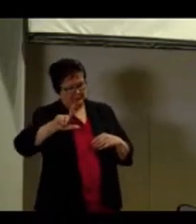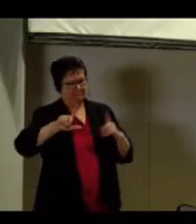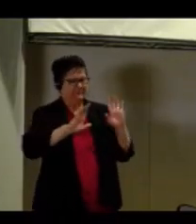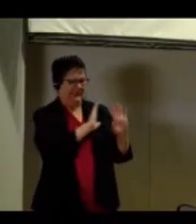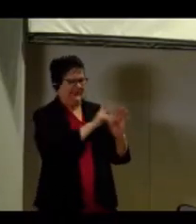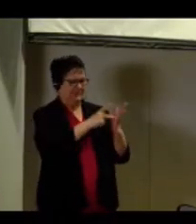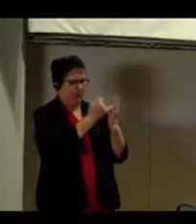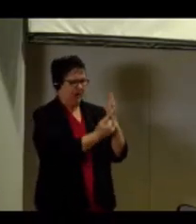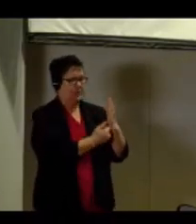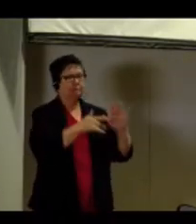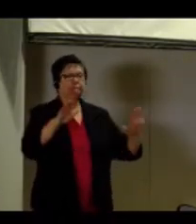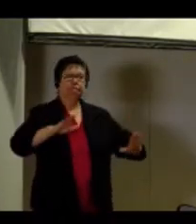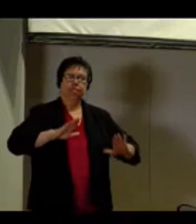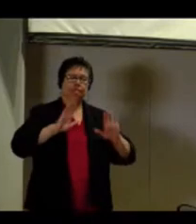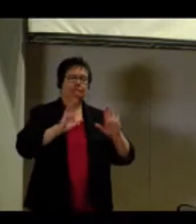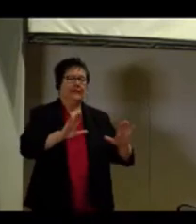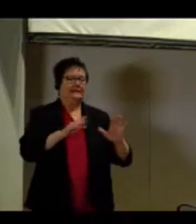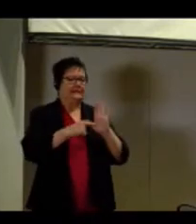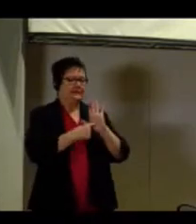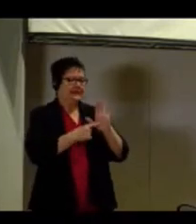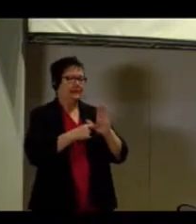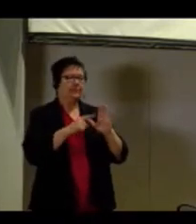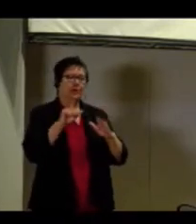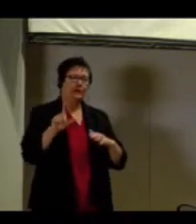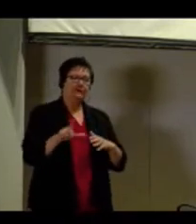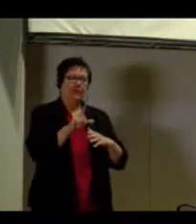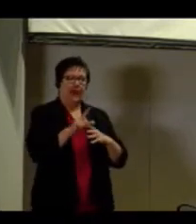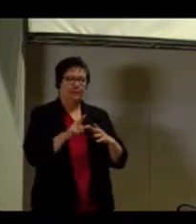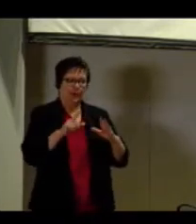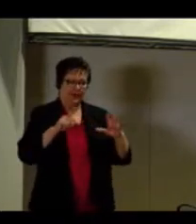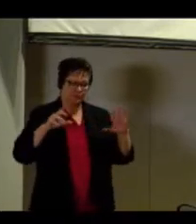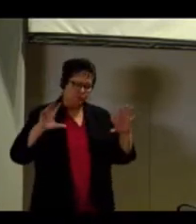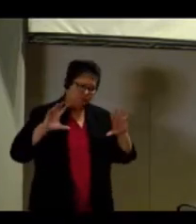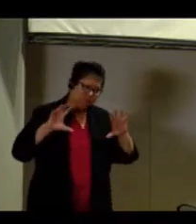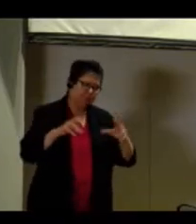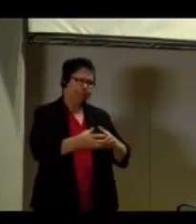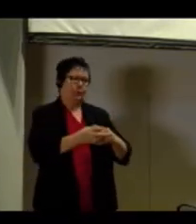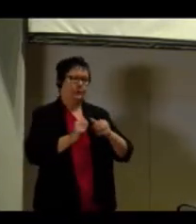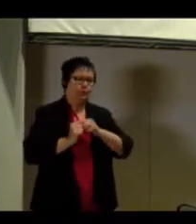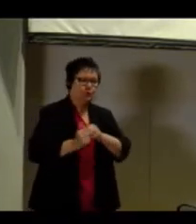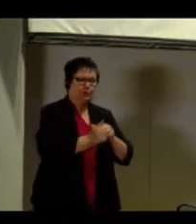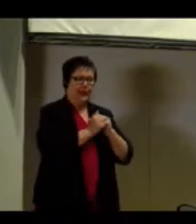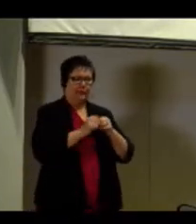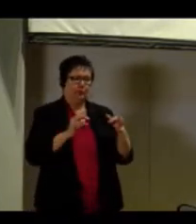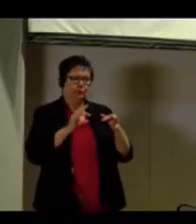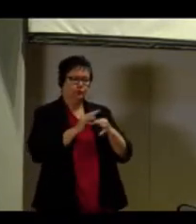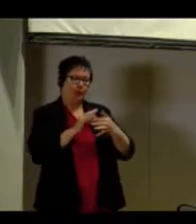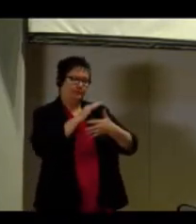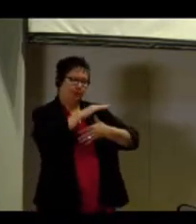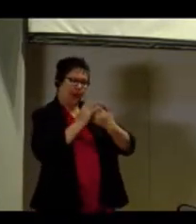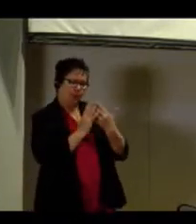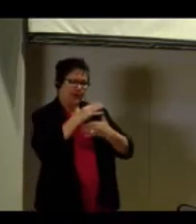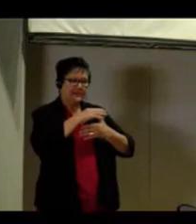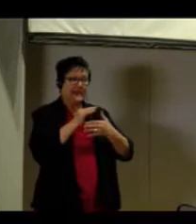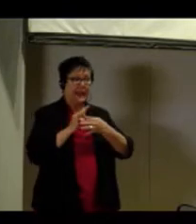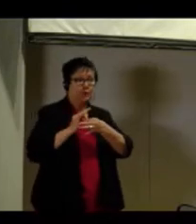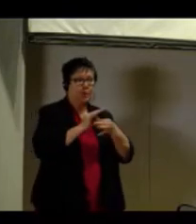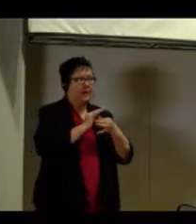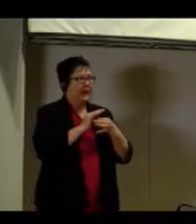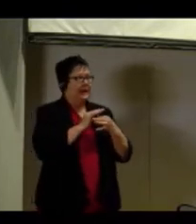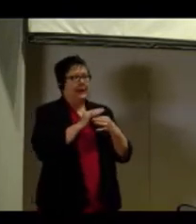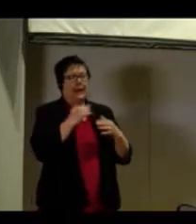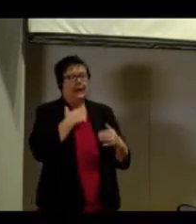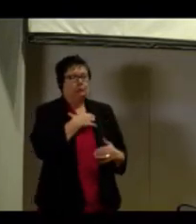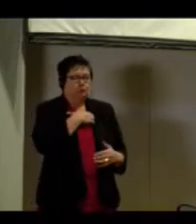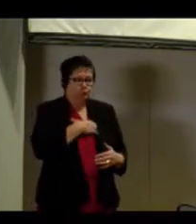example of libraries coming together around a joint set of priorities and coordinating around that in a way that I wish the